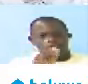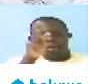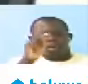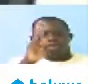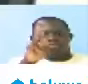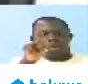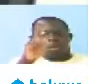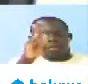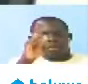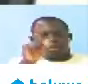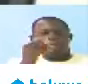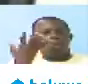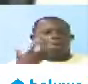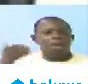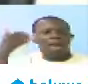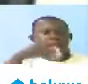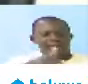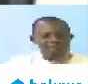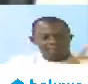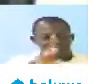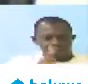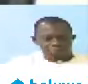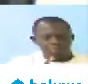But when we disembarked at Tambakunda,